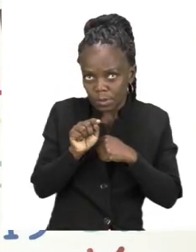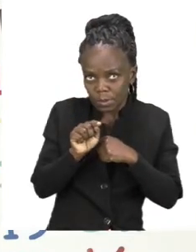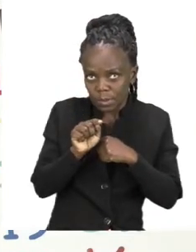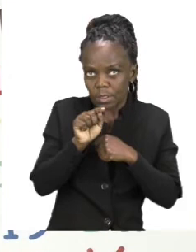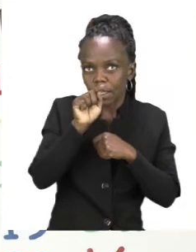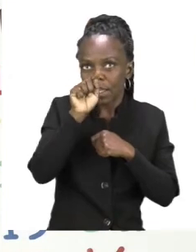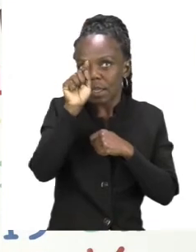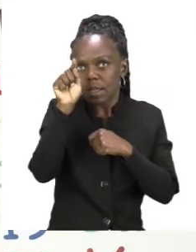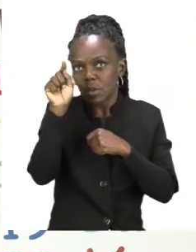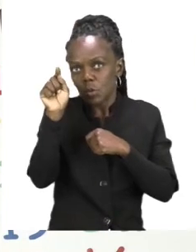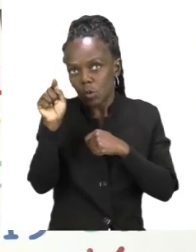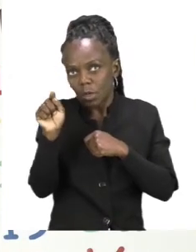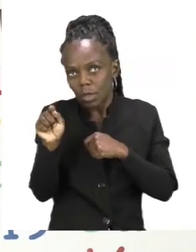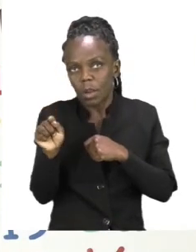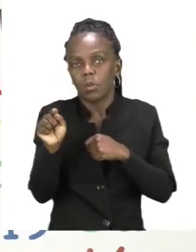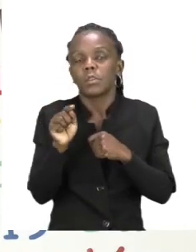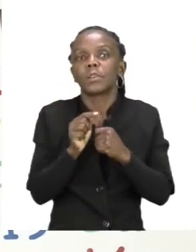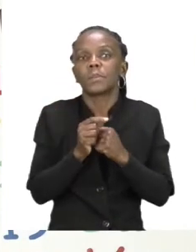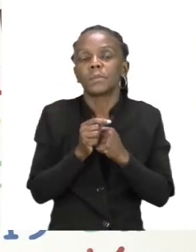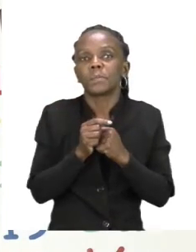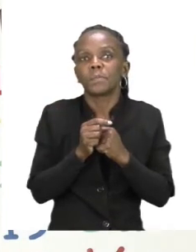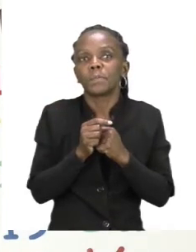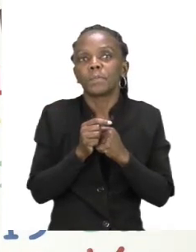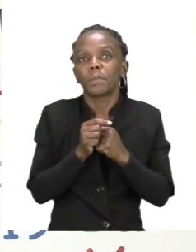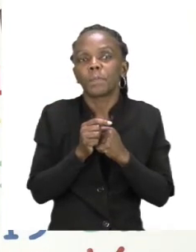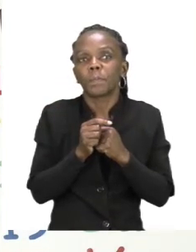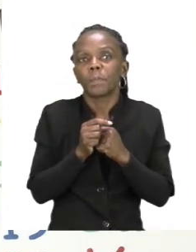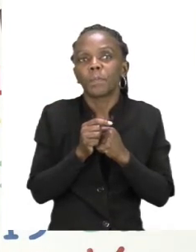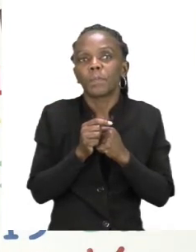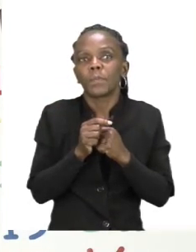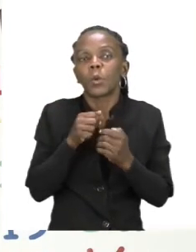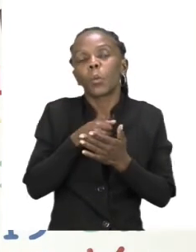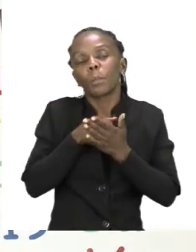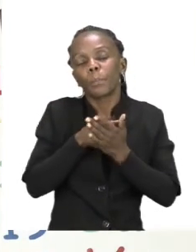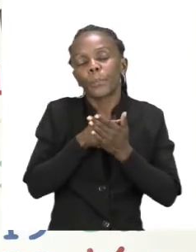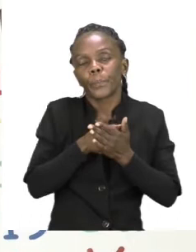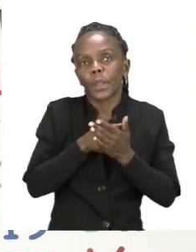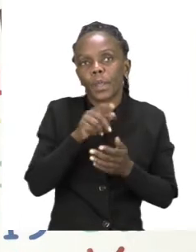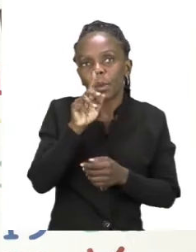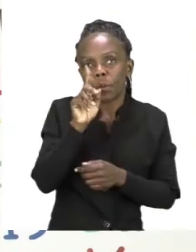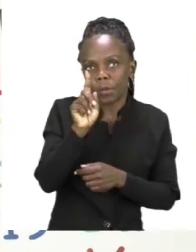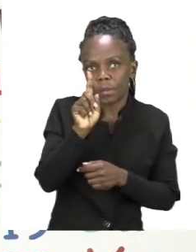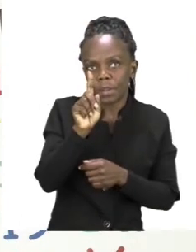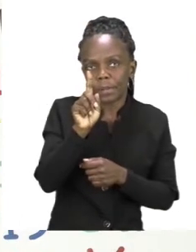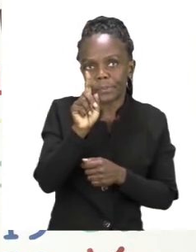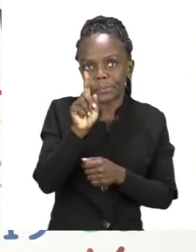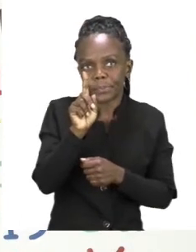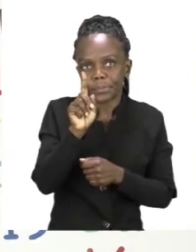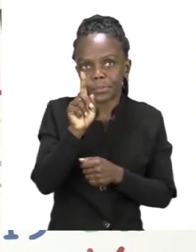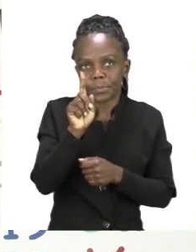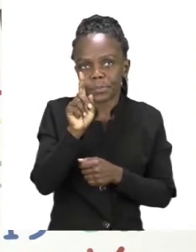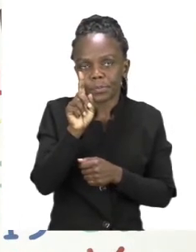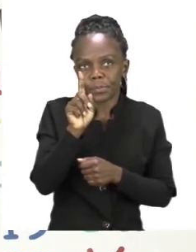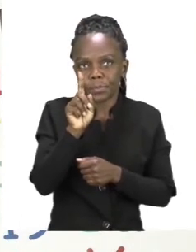and round. We are going to try it with our finger. So I want you to take your finger and in the air,